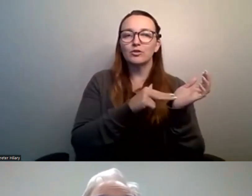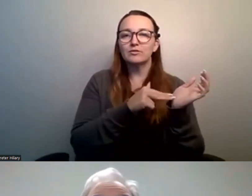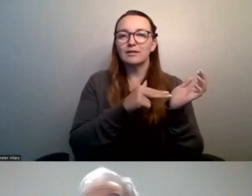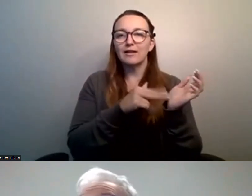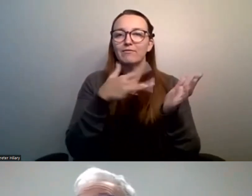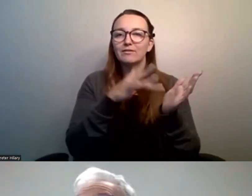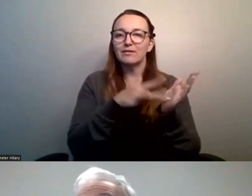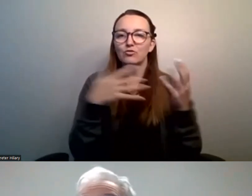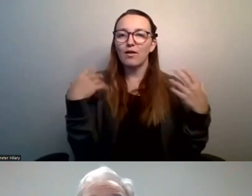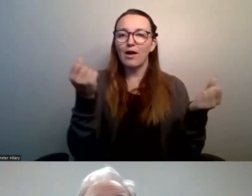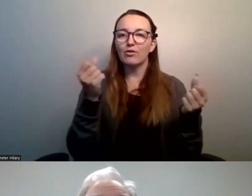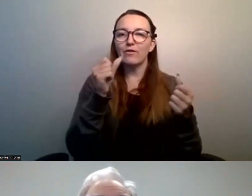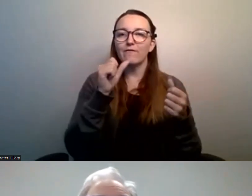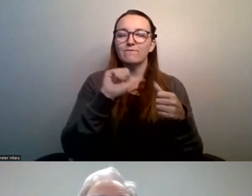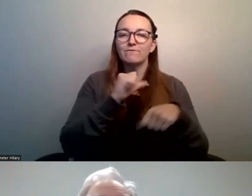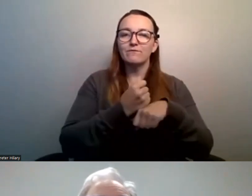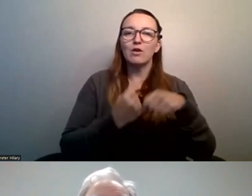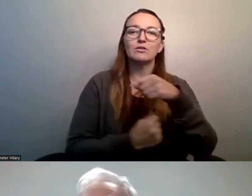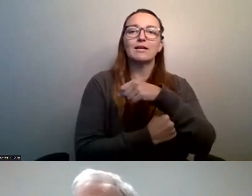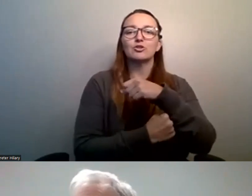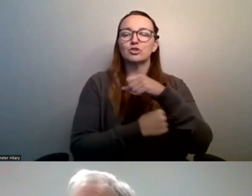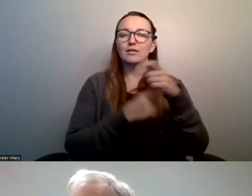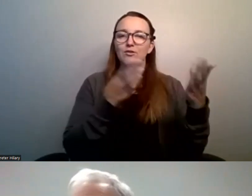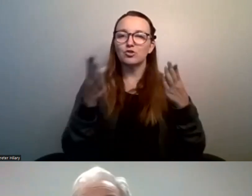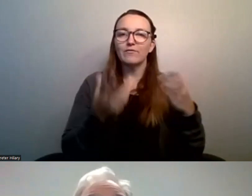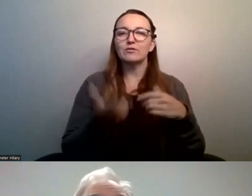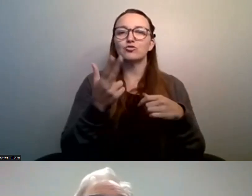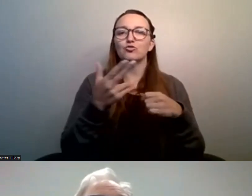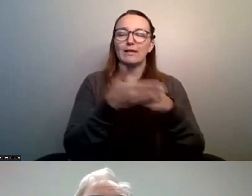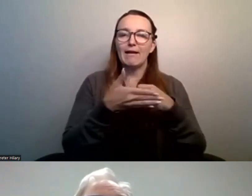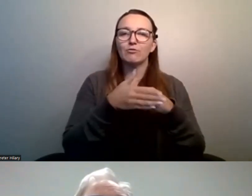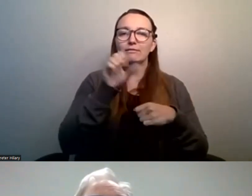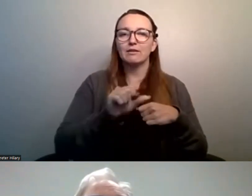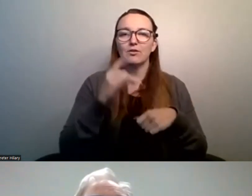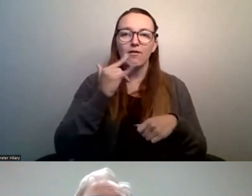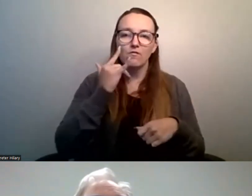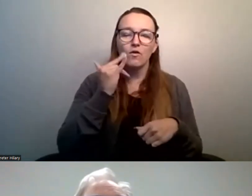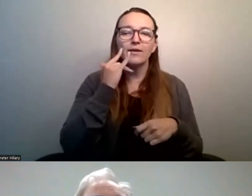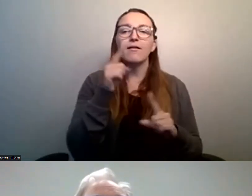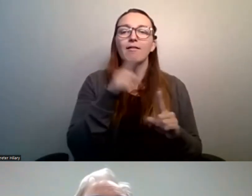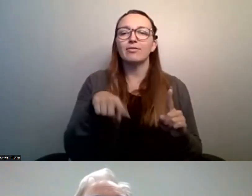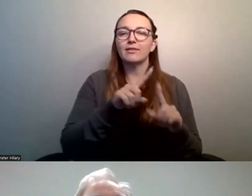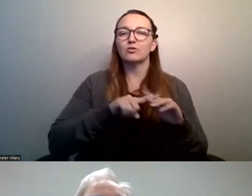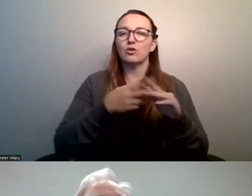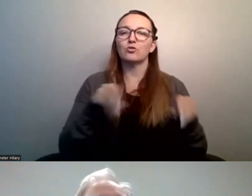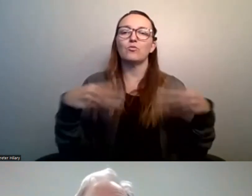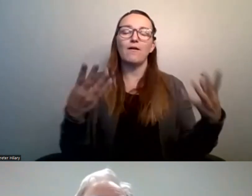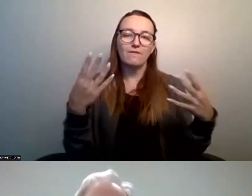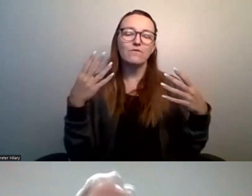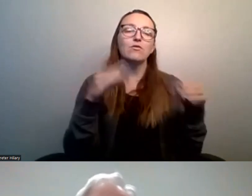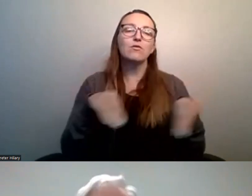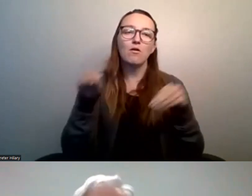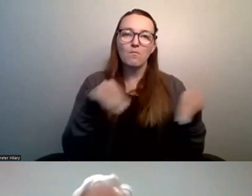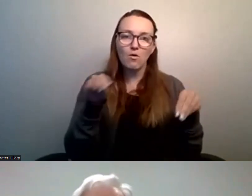which is an FQHC serving 3 counties in Southern California. And they're starting to offer mobile clinic services